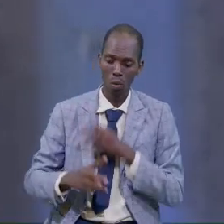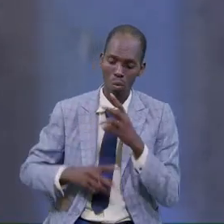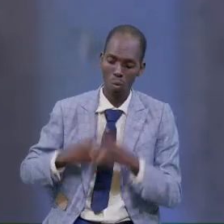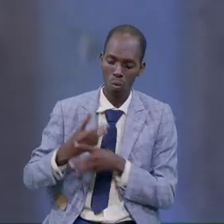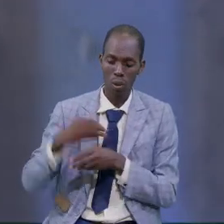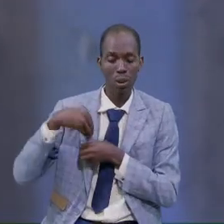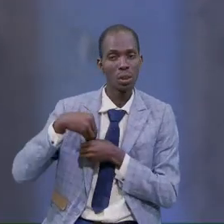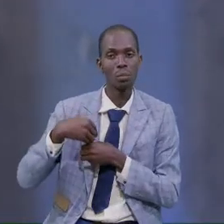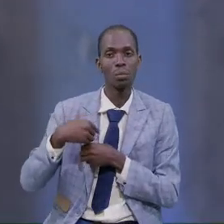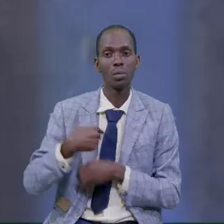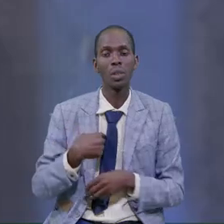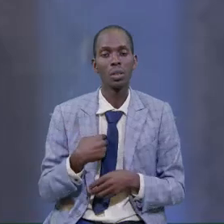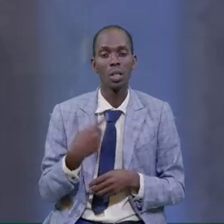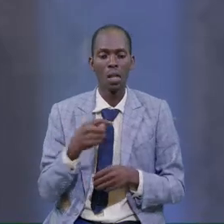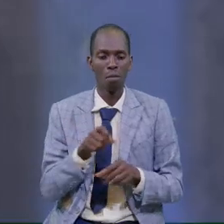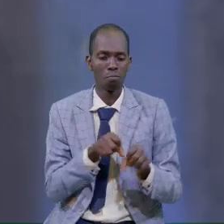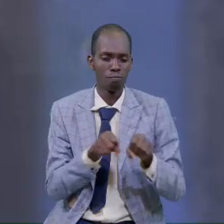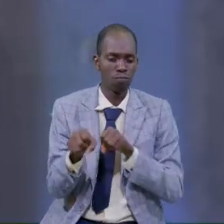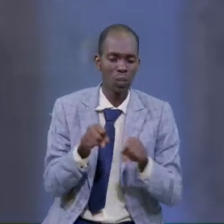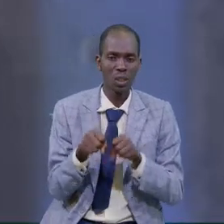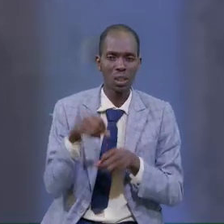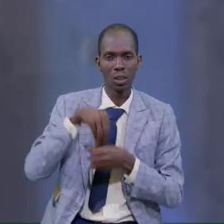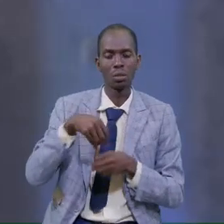The fighting within me.